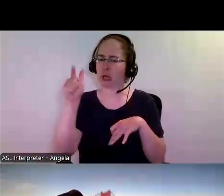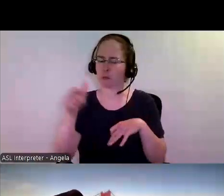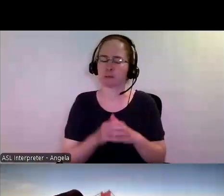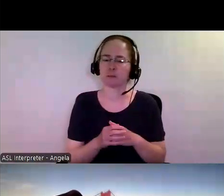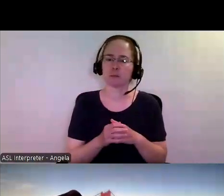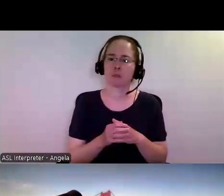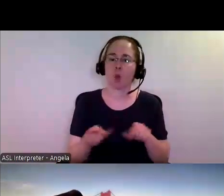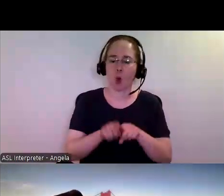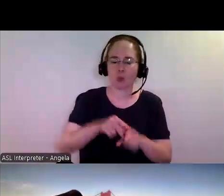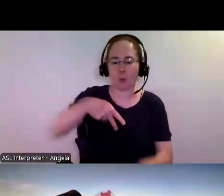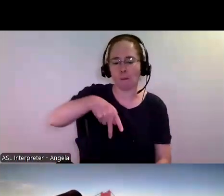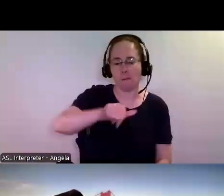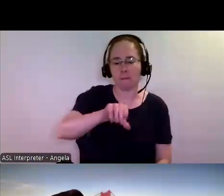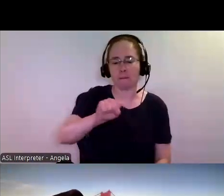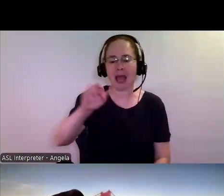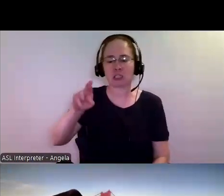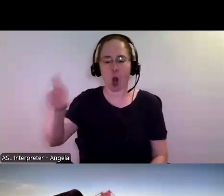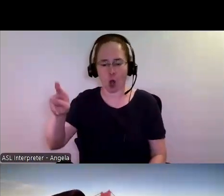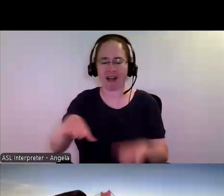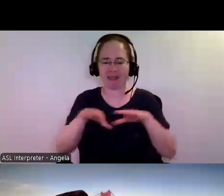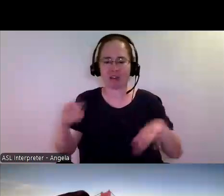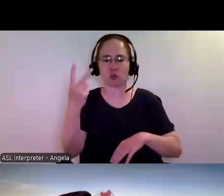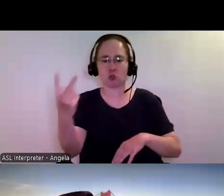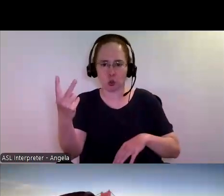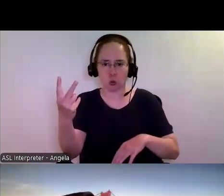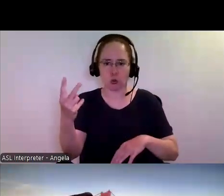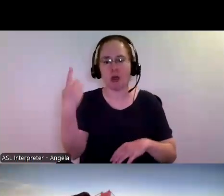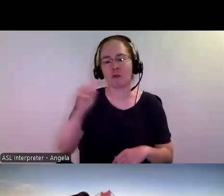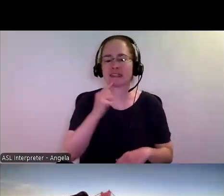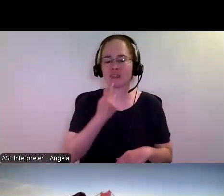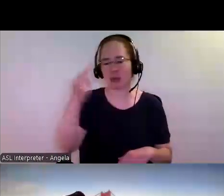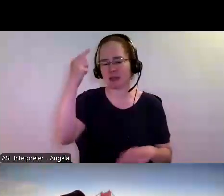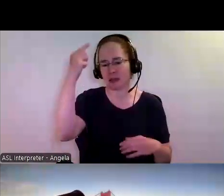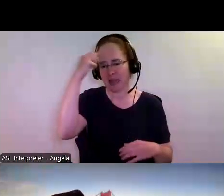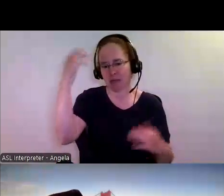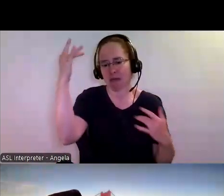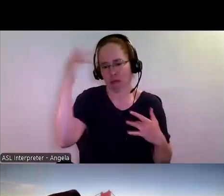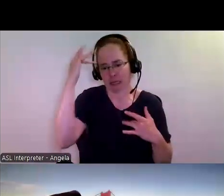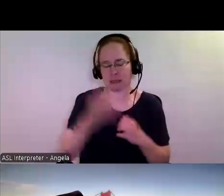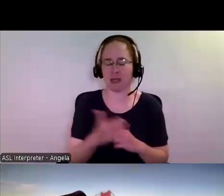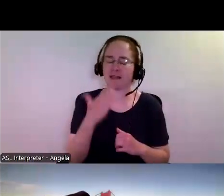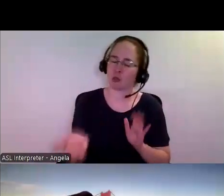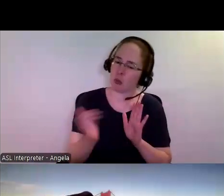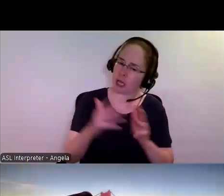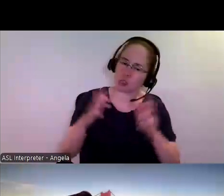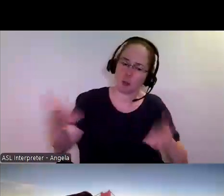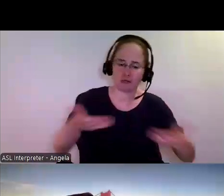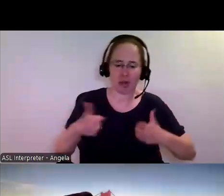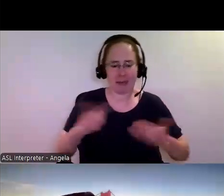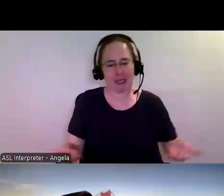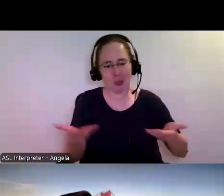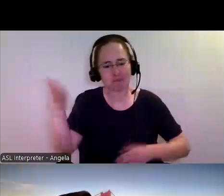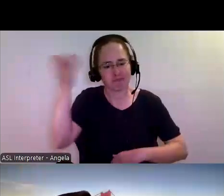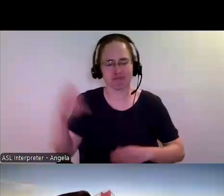also PASAR level 2 for serious mental illness. So thank you again so much for inviting me, and I'm